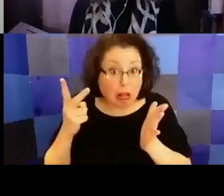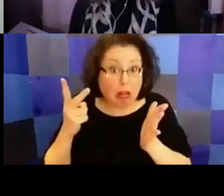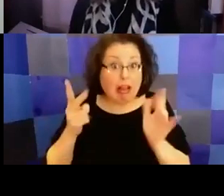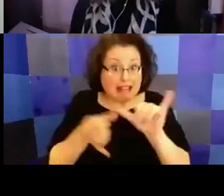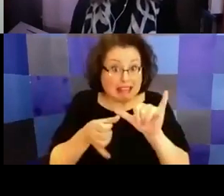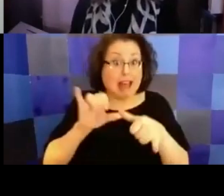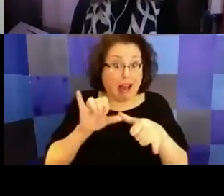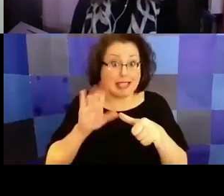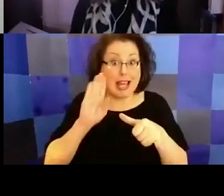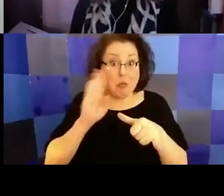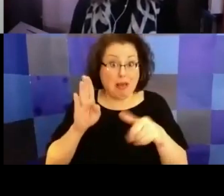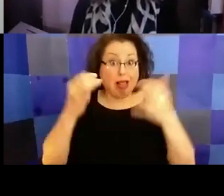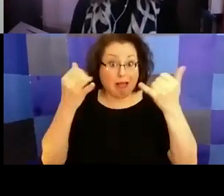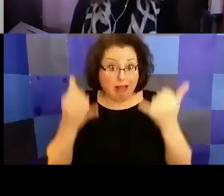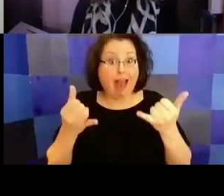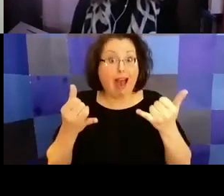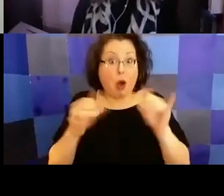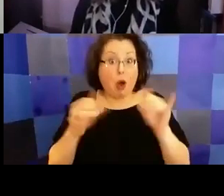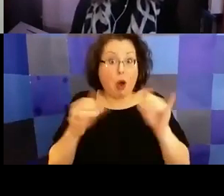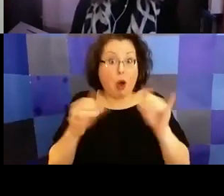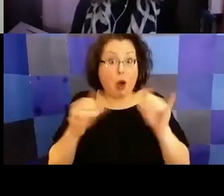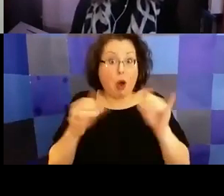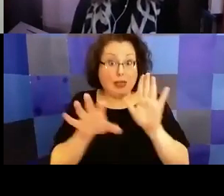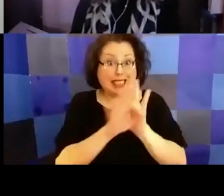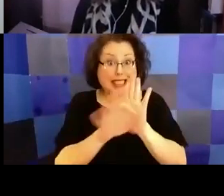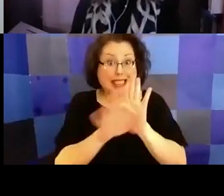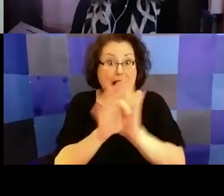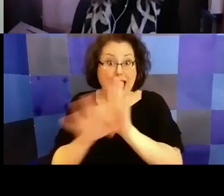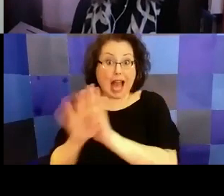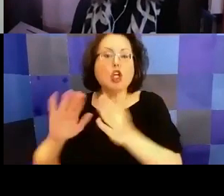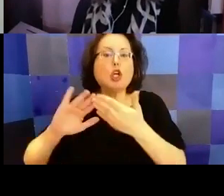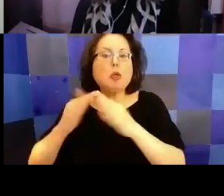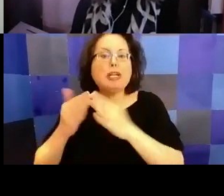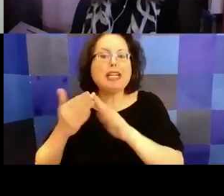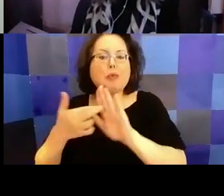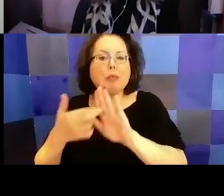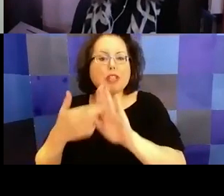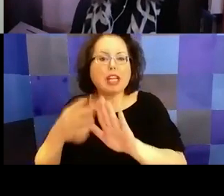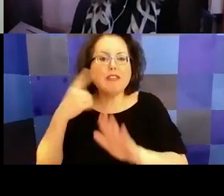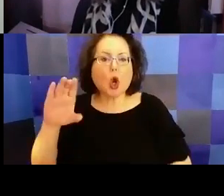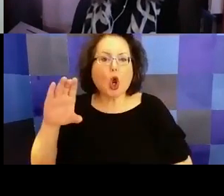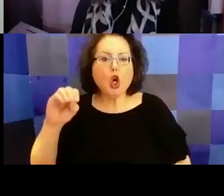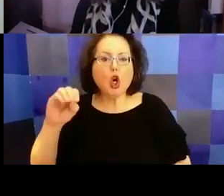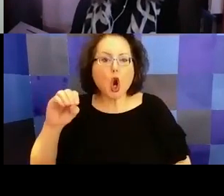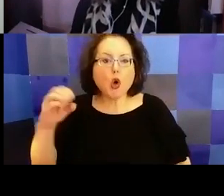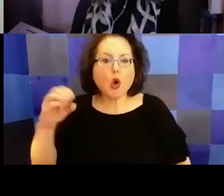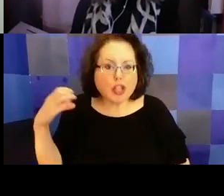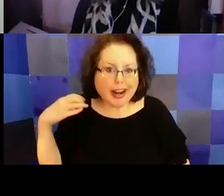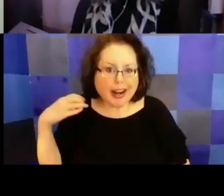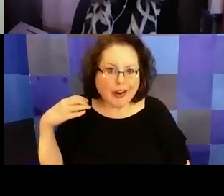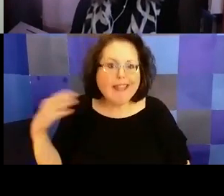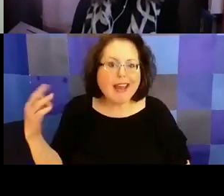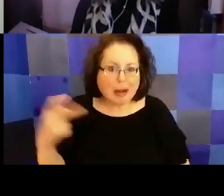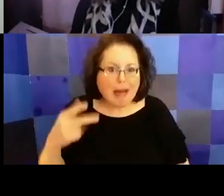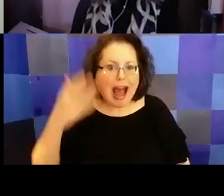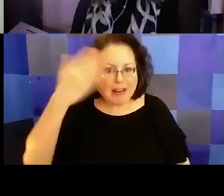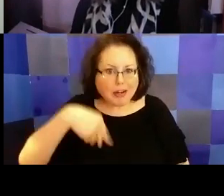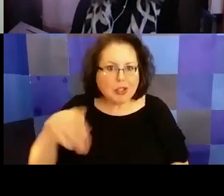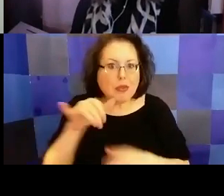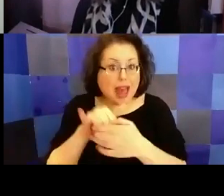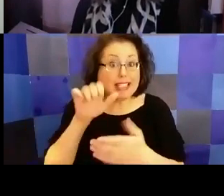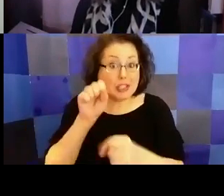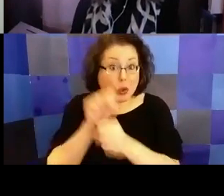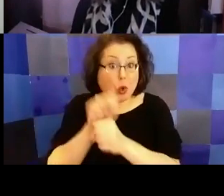will now select community representatives to be co-chairs, and they will come back. I think they come back before you, but that's the work of the commission